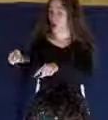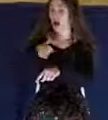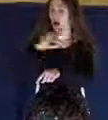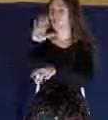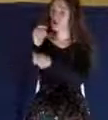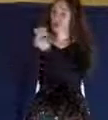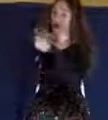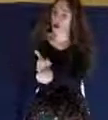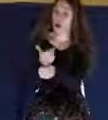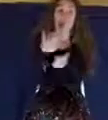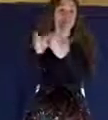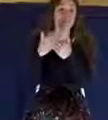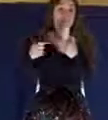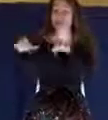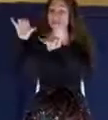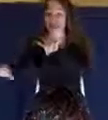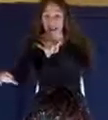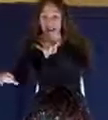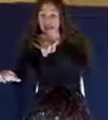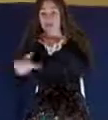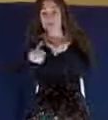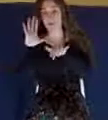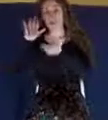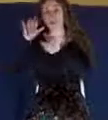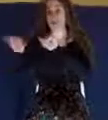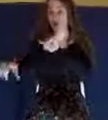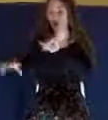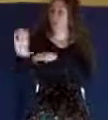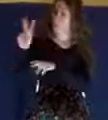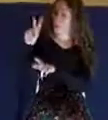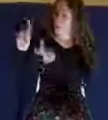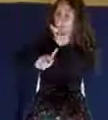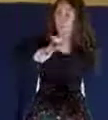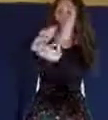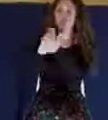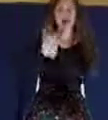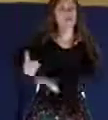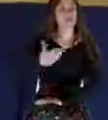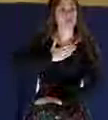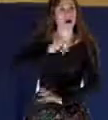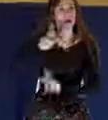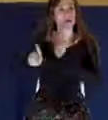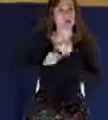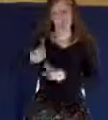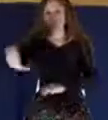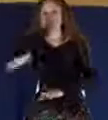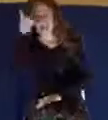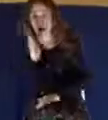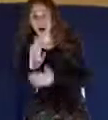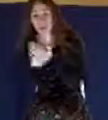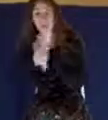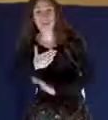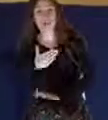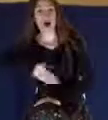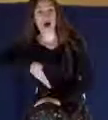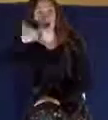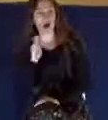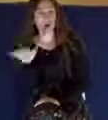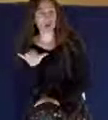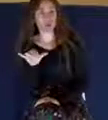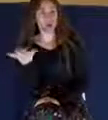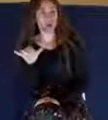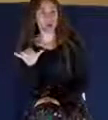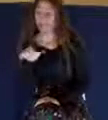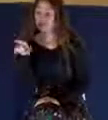and whither thou lodgest, I will lodge. Thy people shall be my people, and thy God, my God. Where